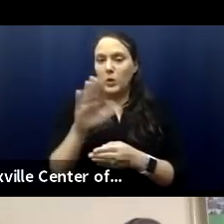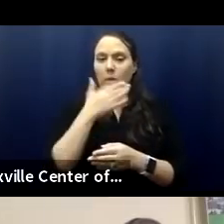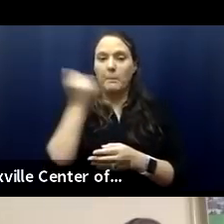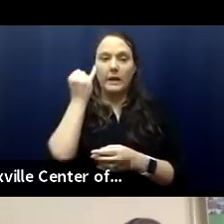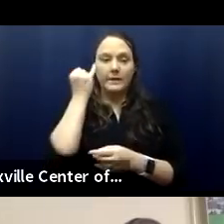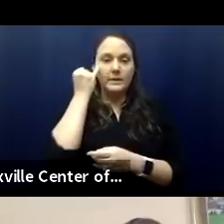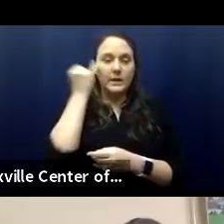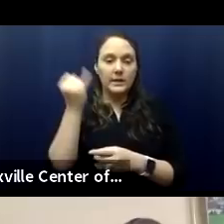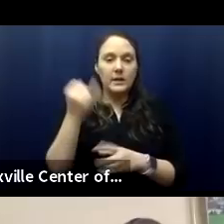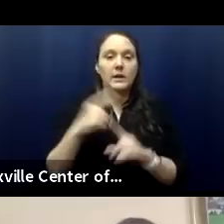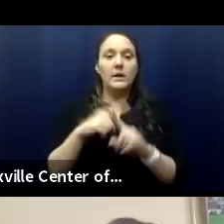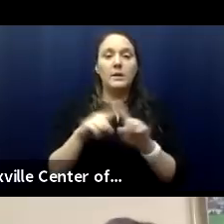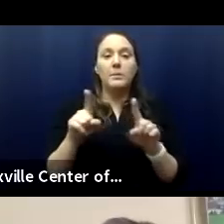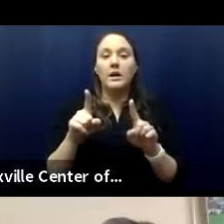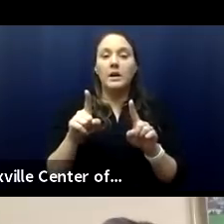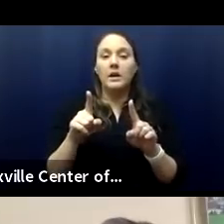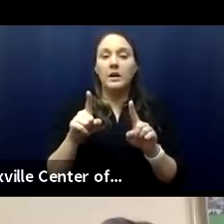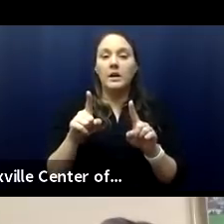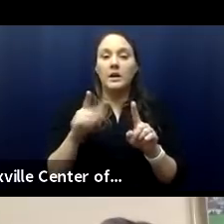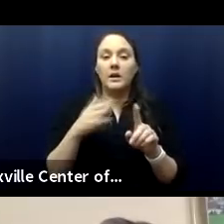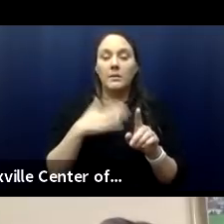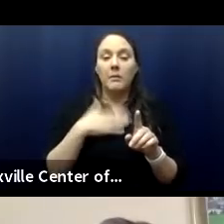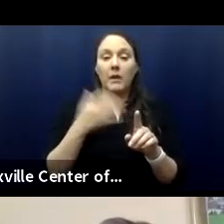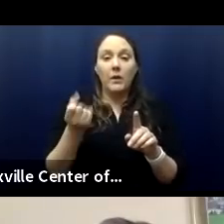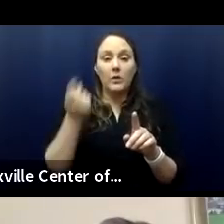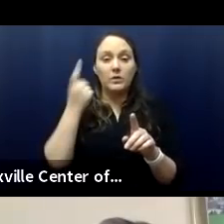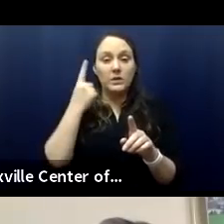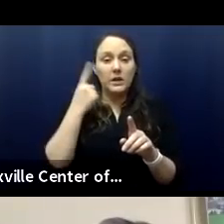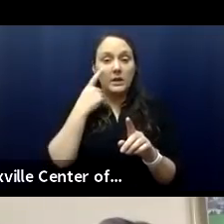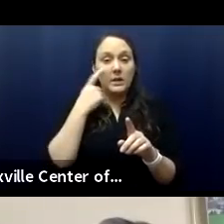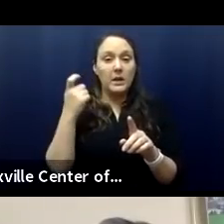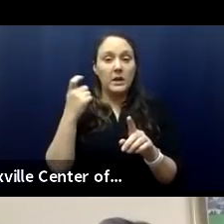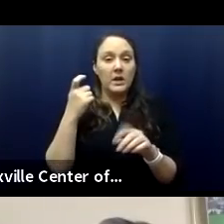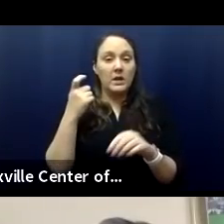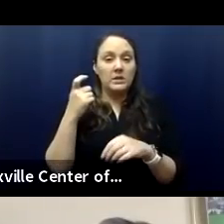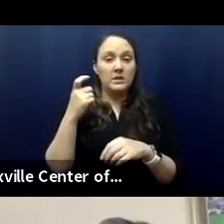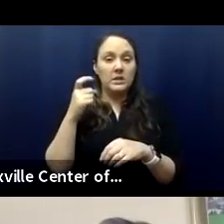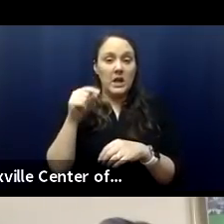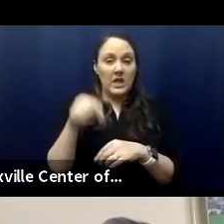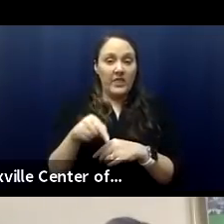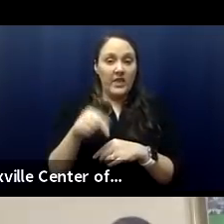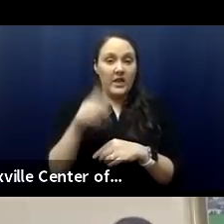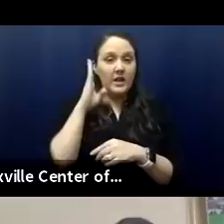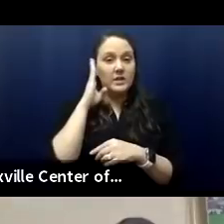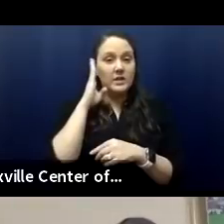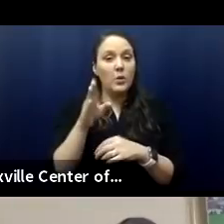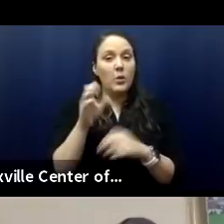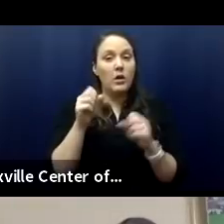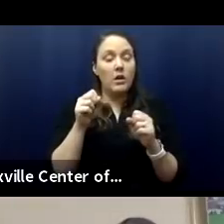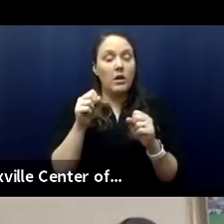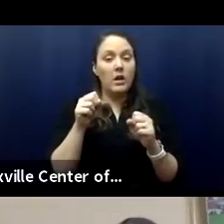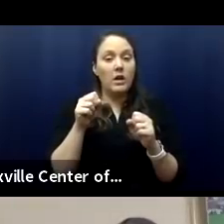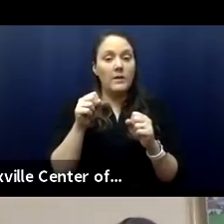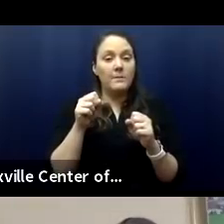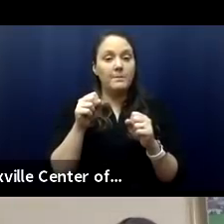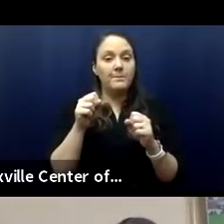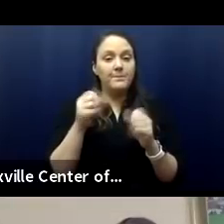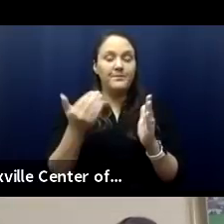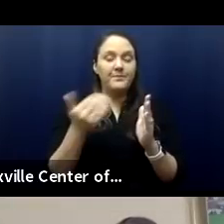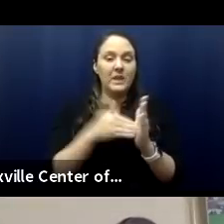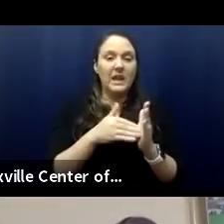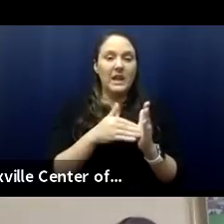but that because this would allow people to remain, again, it's about results for